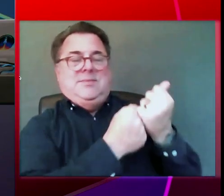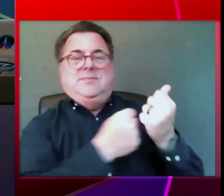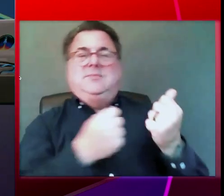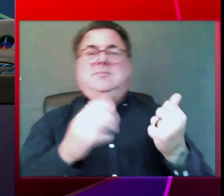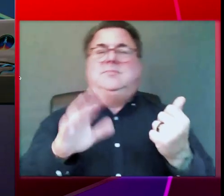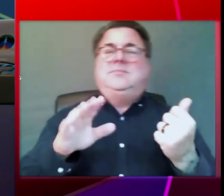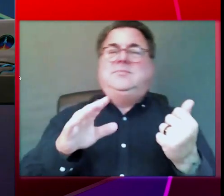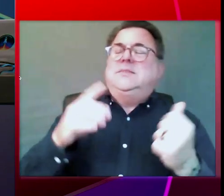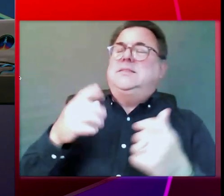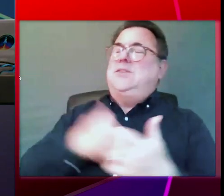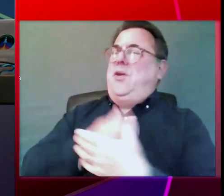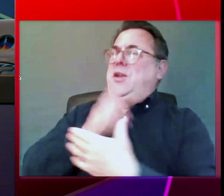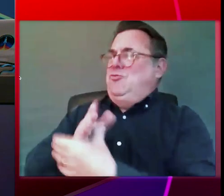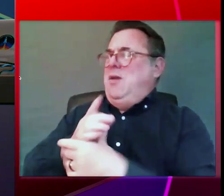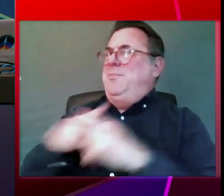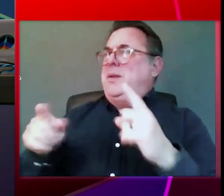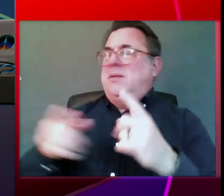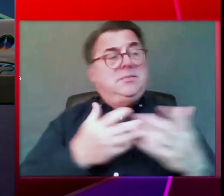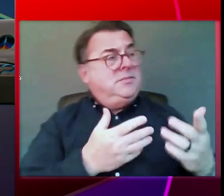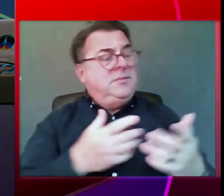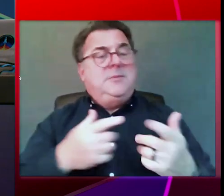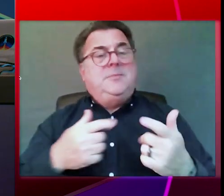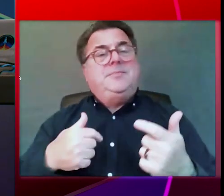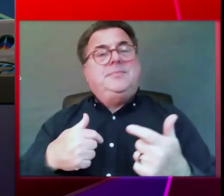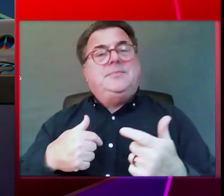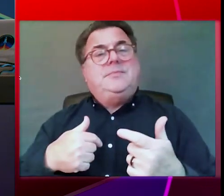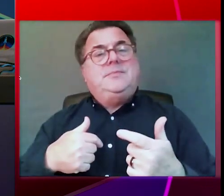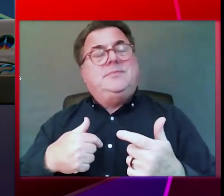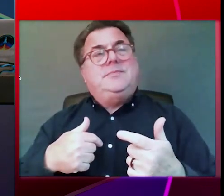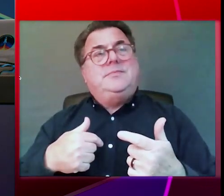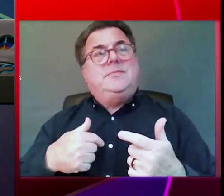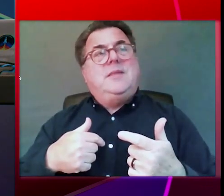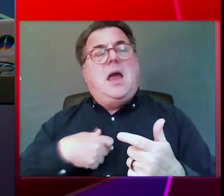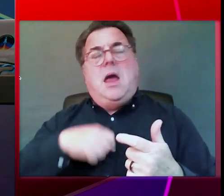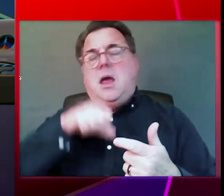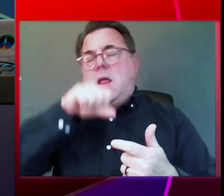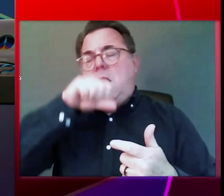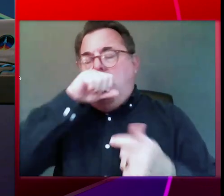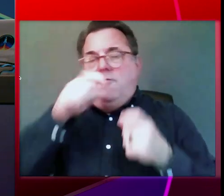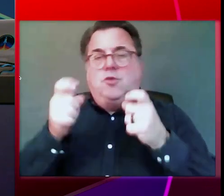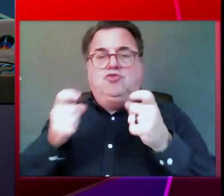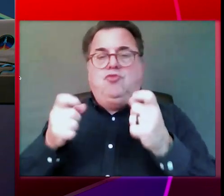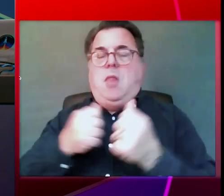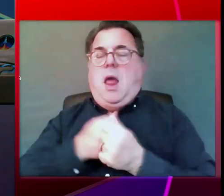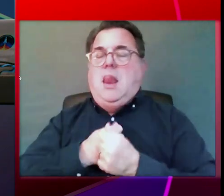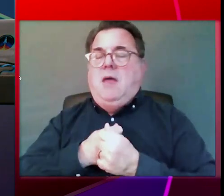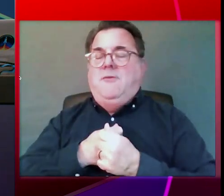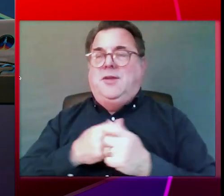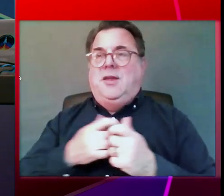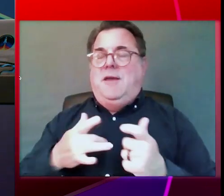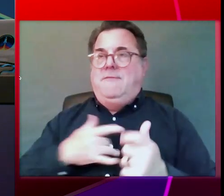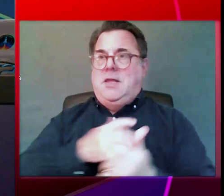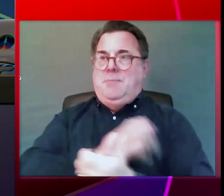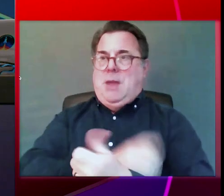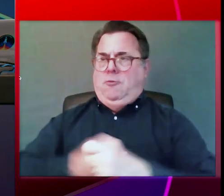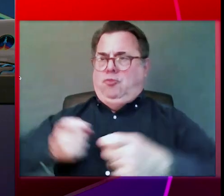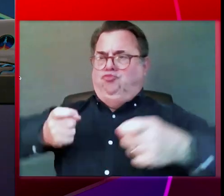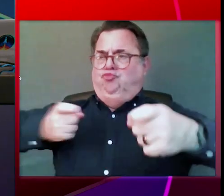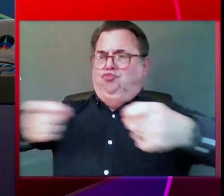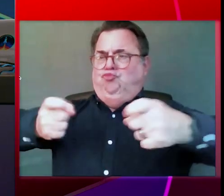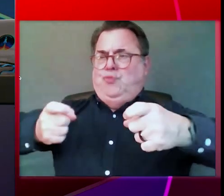interrupt, I'm sorry. Yes. I love control. I love it. I feel very powerful when I'm in